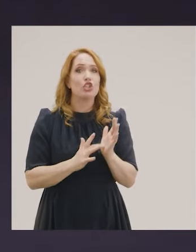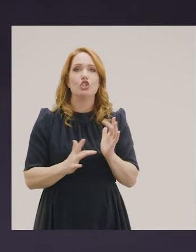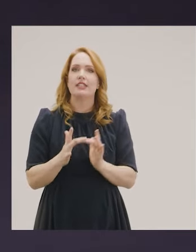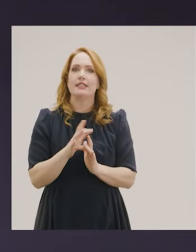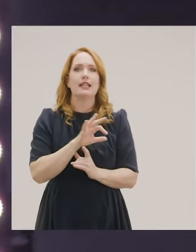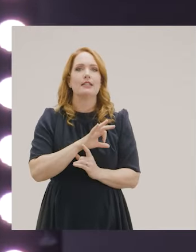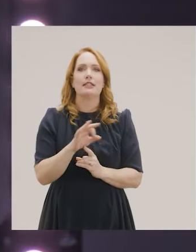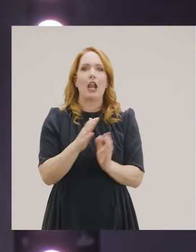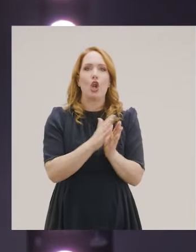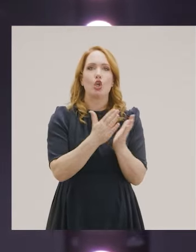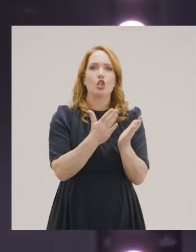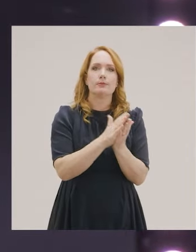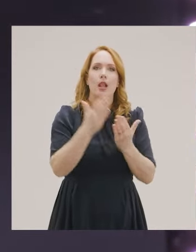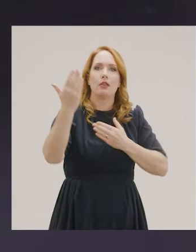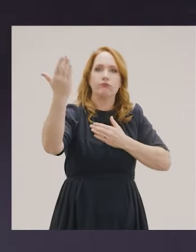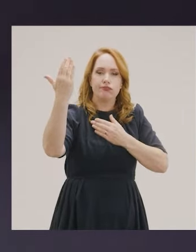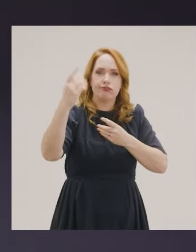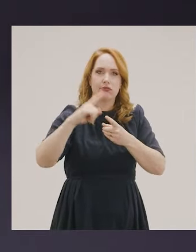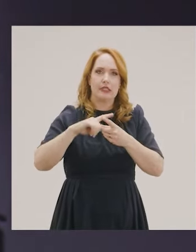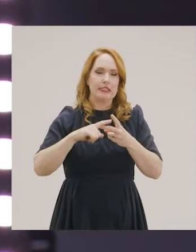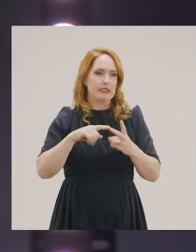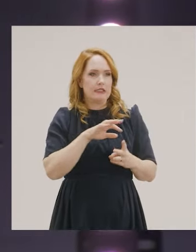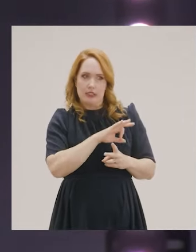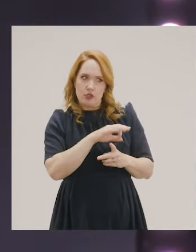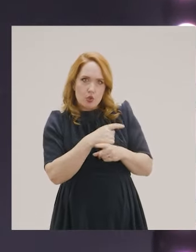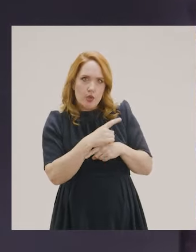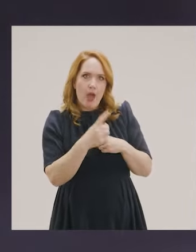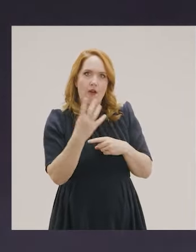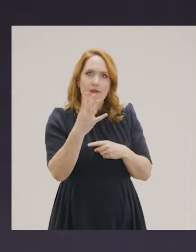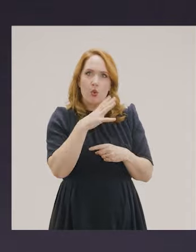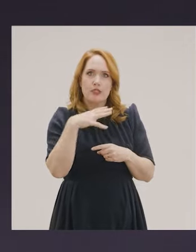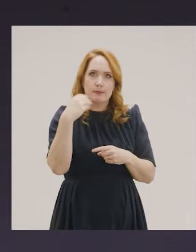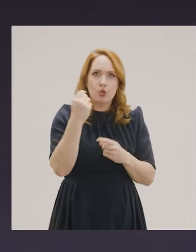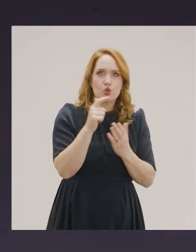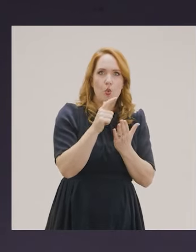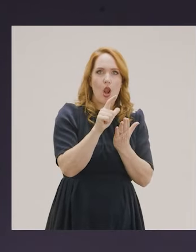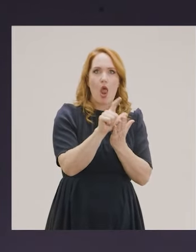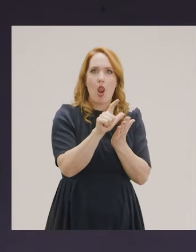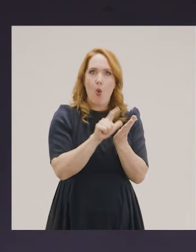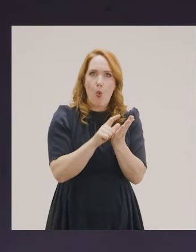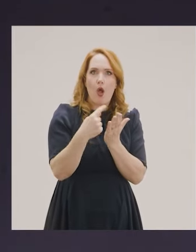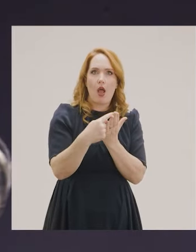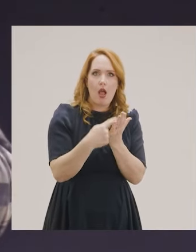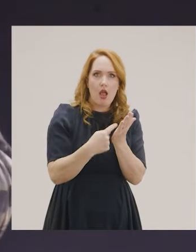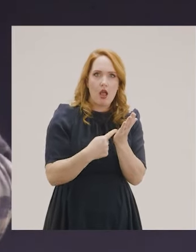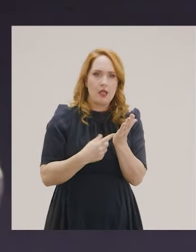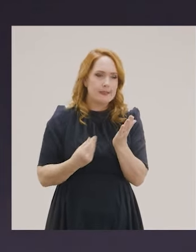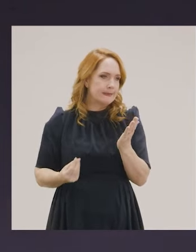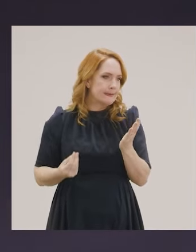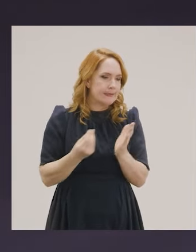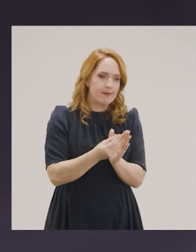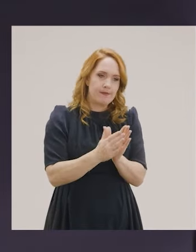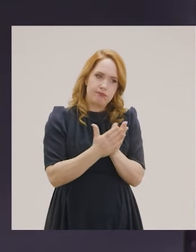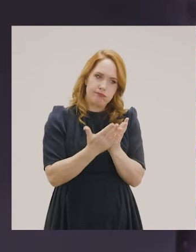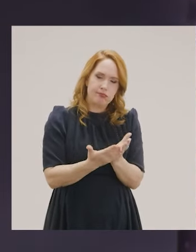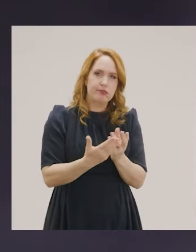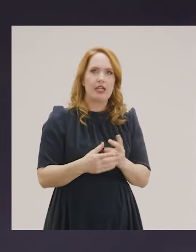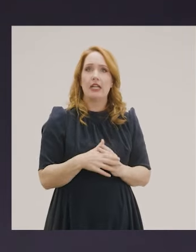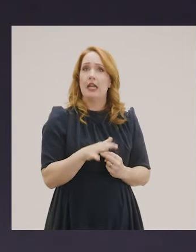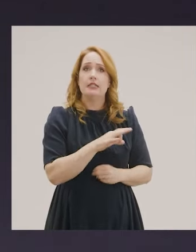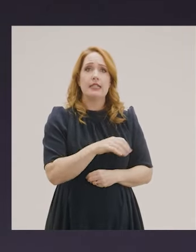look at this. Jesus did not preach the gospel to him. He did not tell him the four spiritual laws. He didn't hand him out a